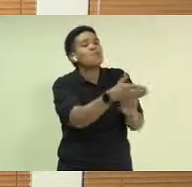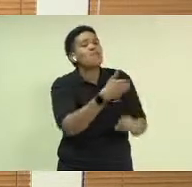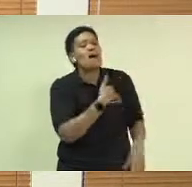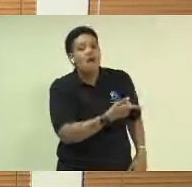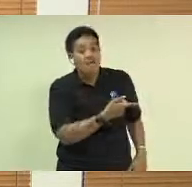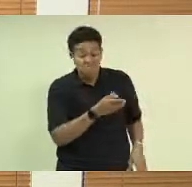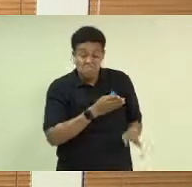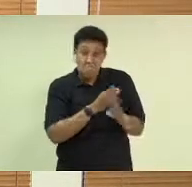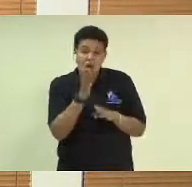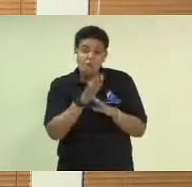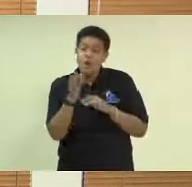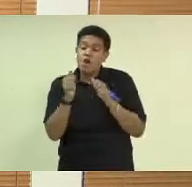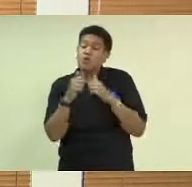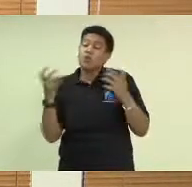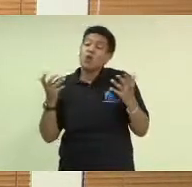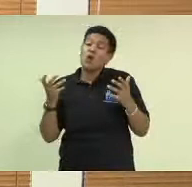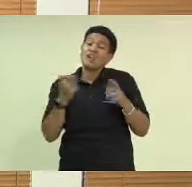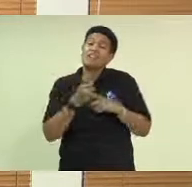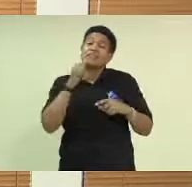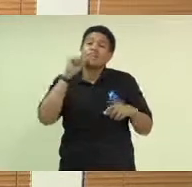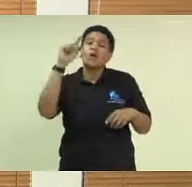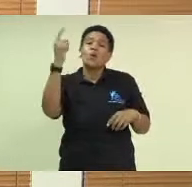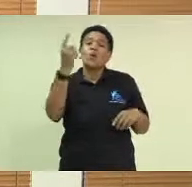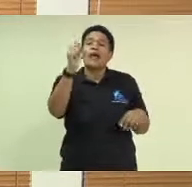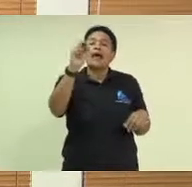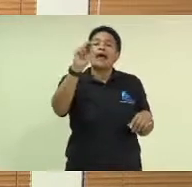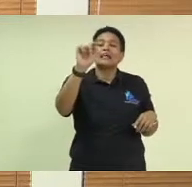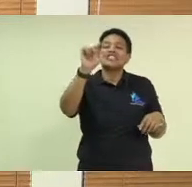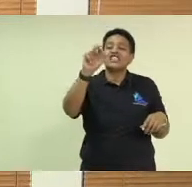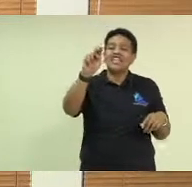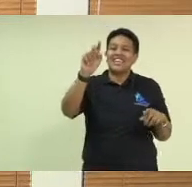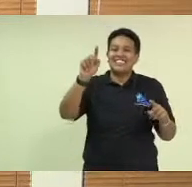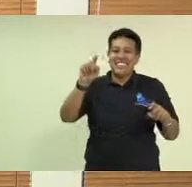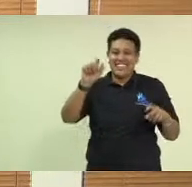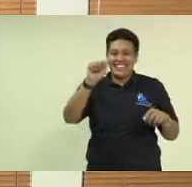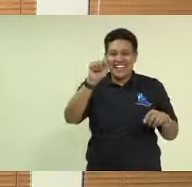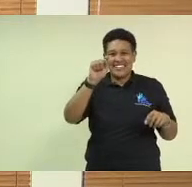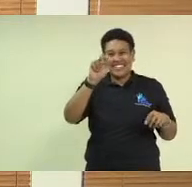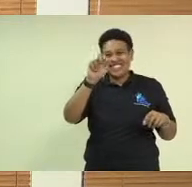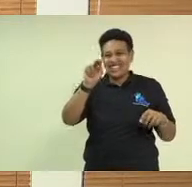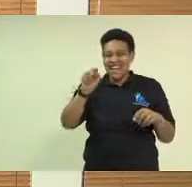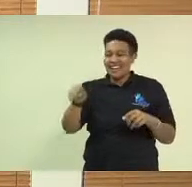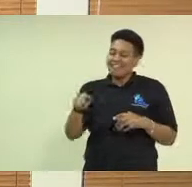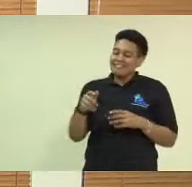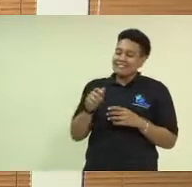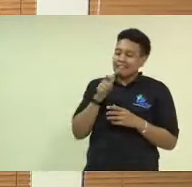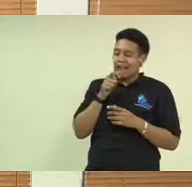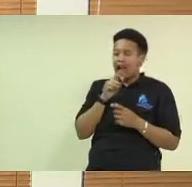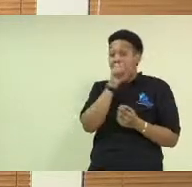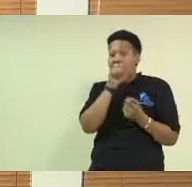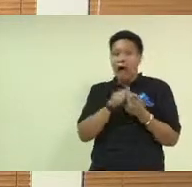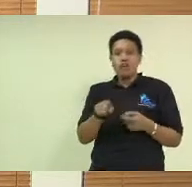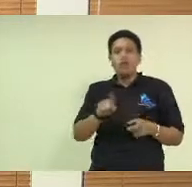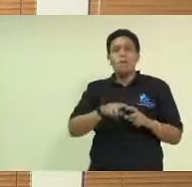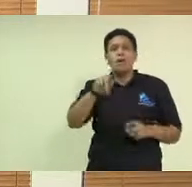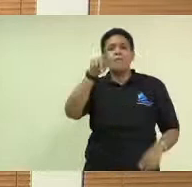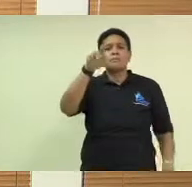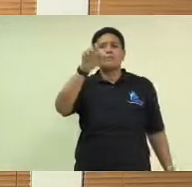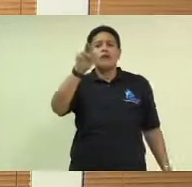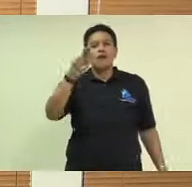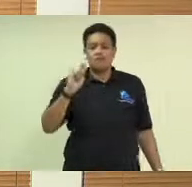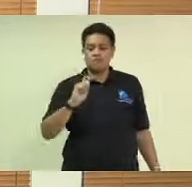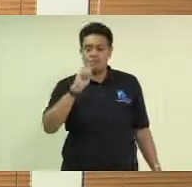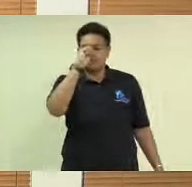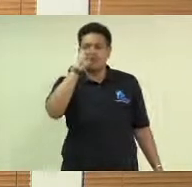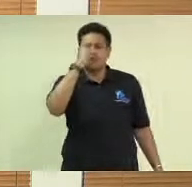primarily with not just an antigen test, which has varying degrees of accuracy, but a PCR test. And I just